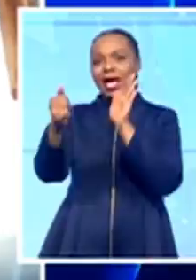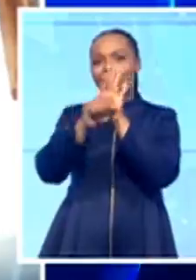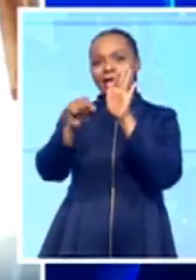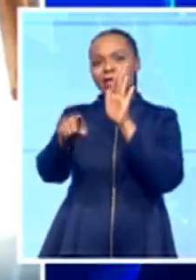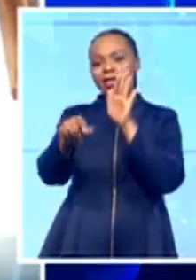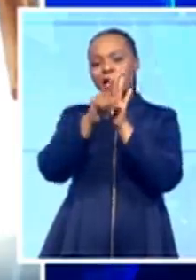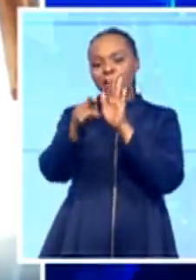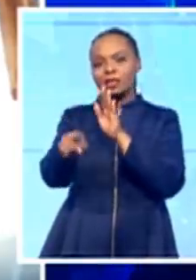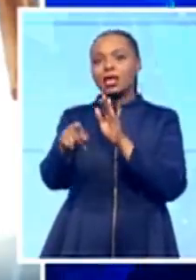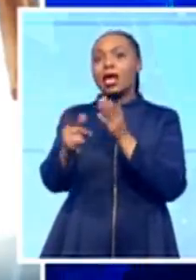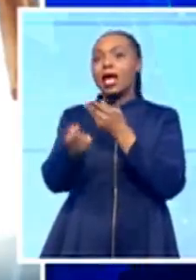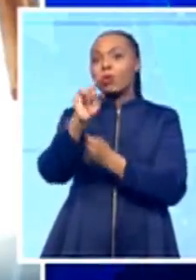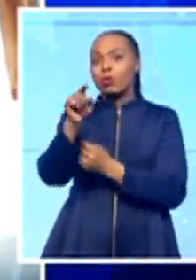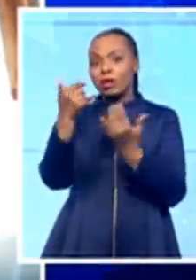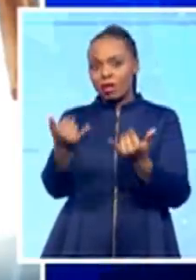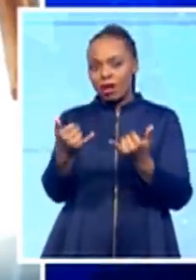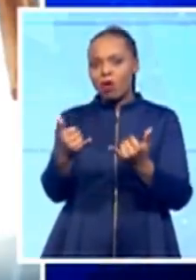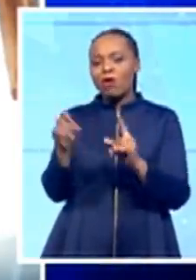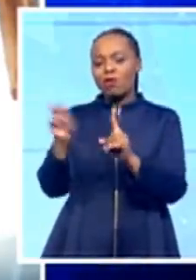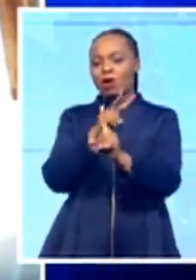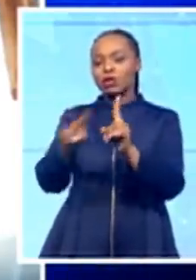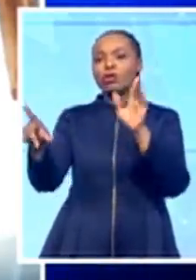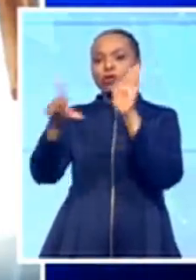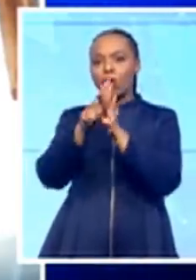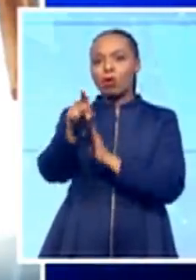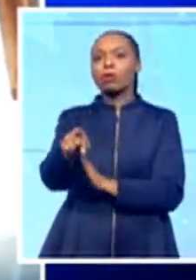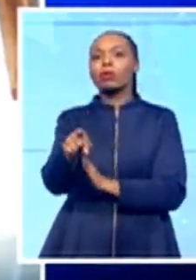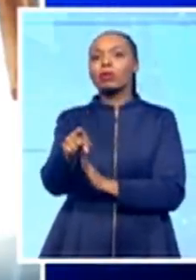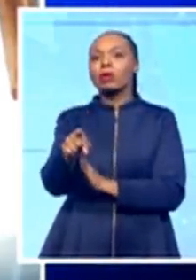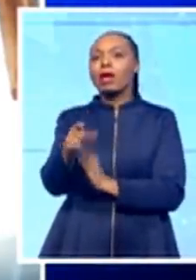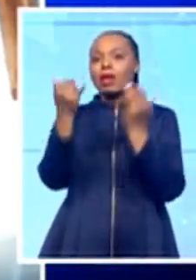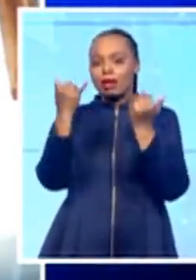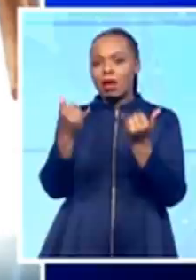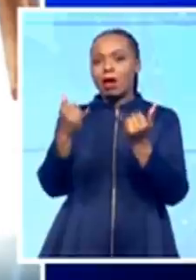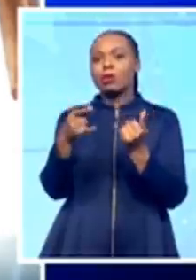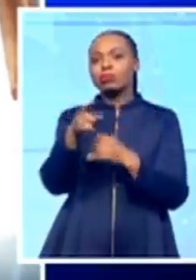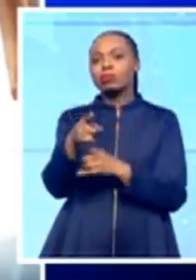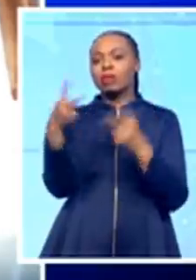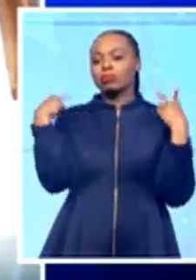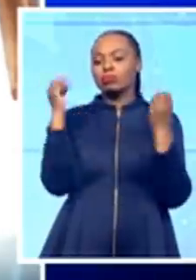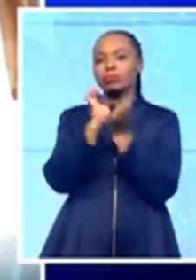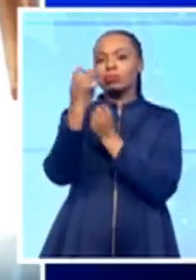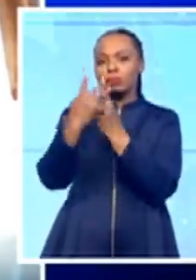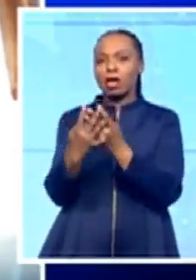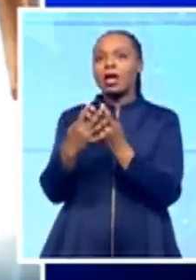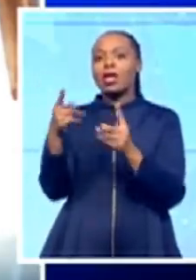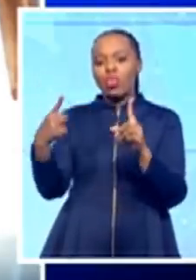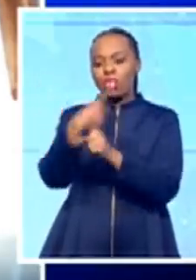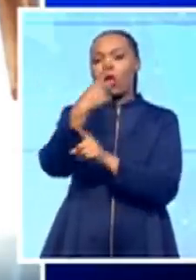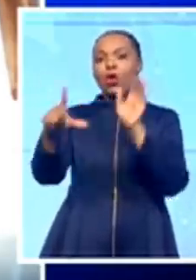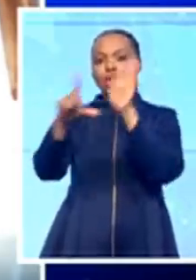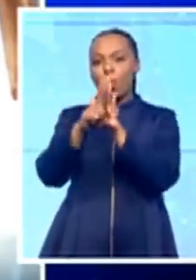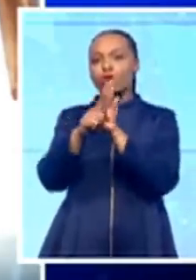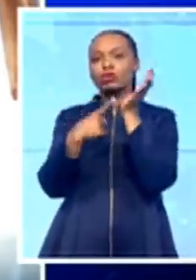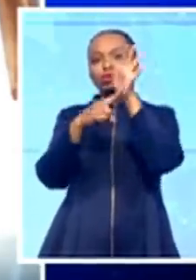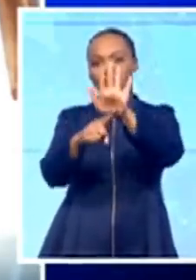violation of the law. So, indeed, the Correctional Services Facility has broken the law by that happening. In the first place,